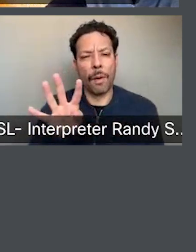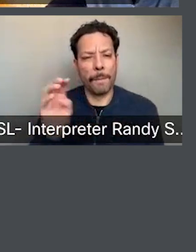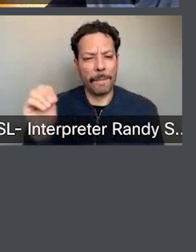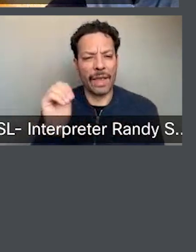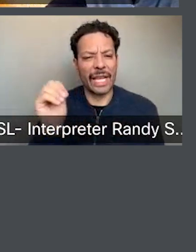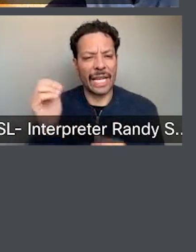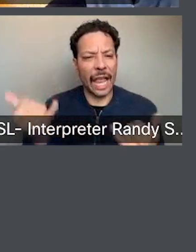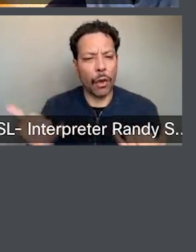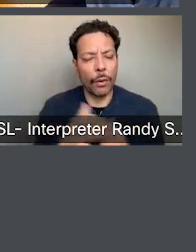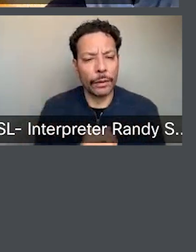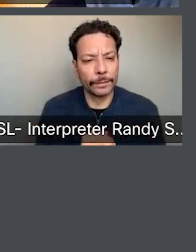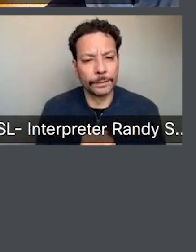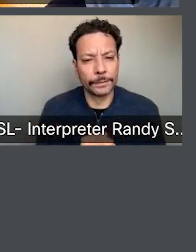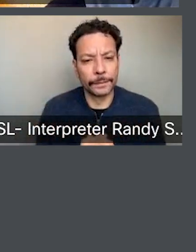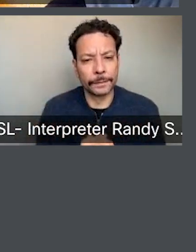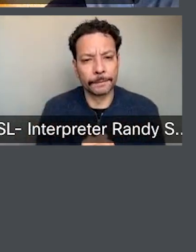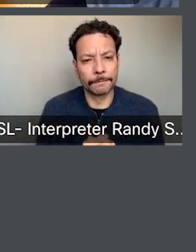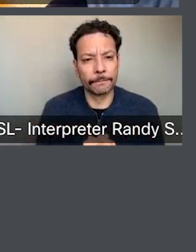now.